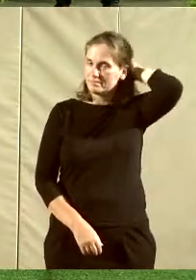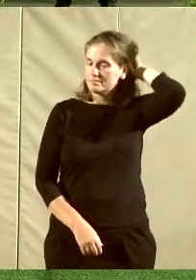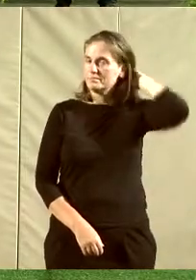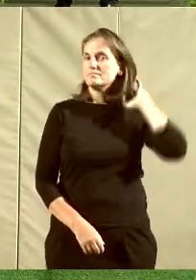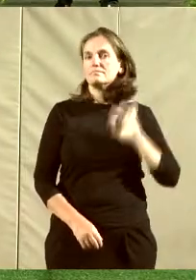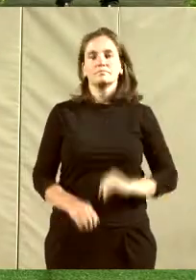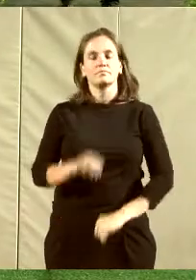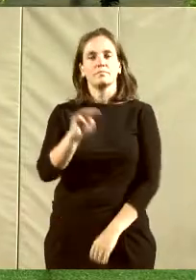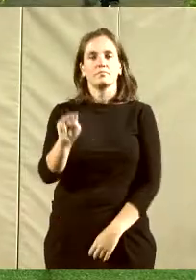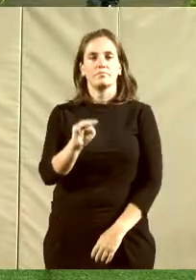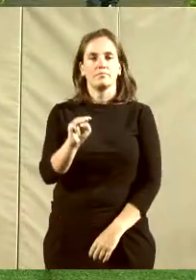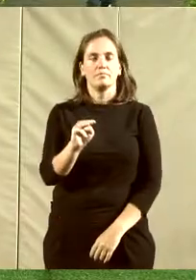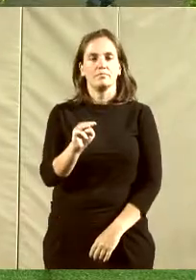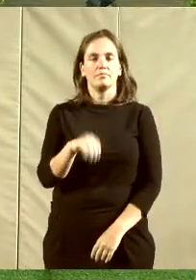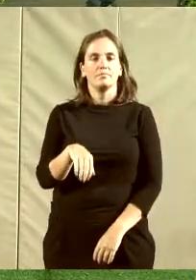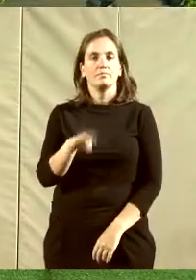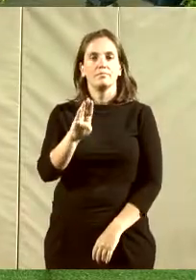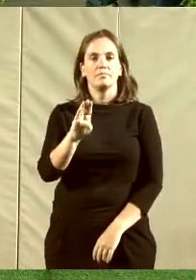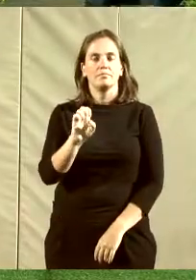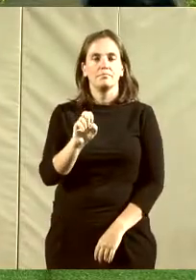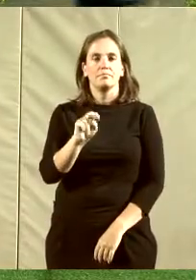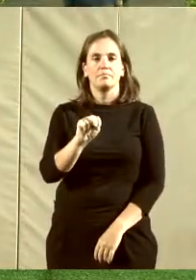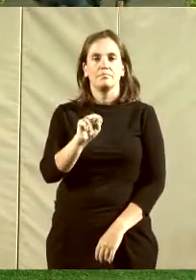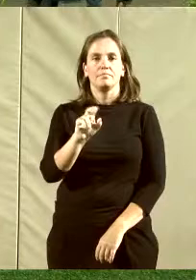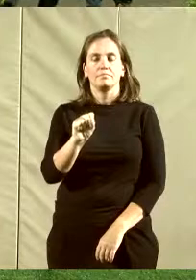Marcus Tremon Benson.